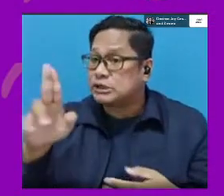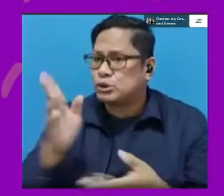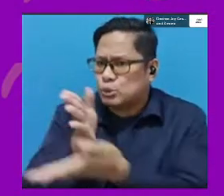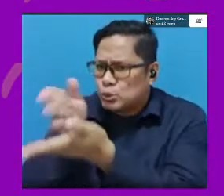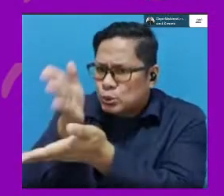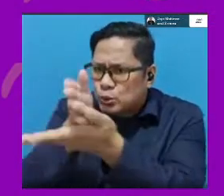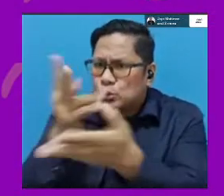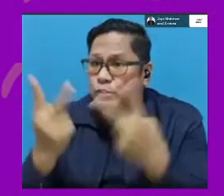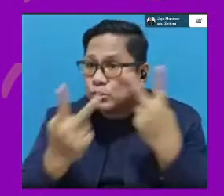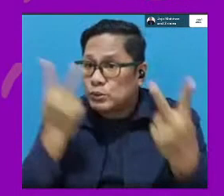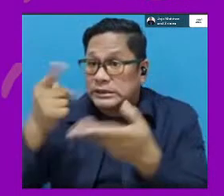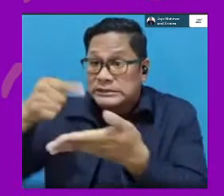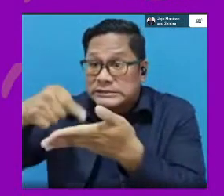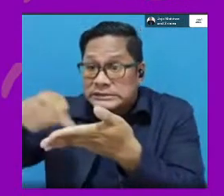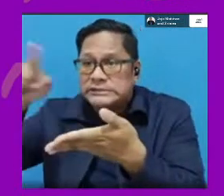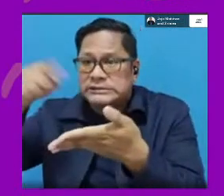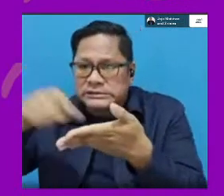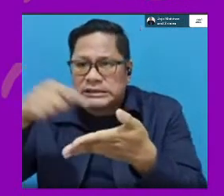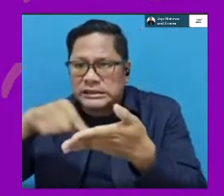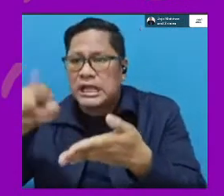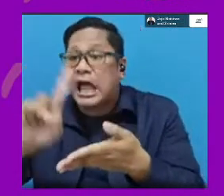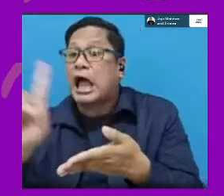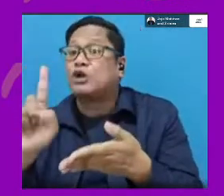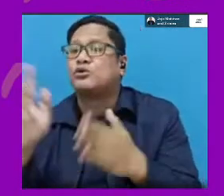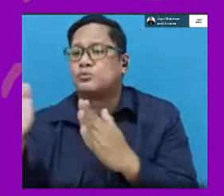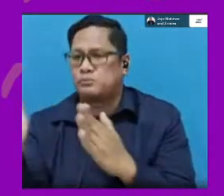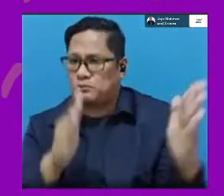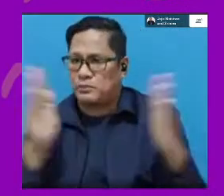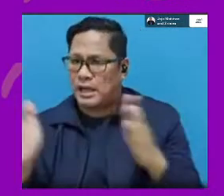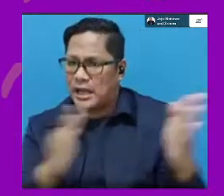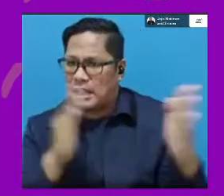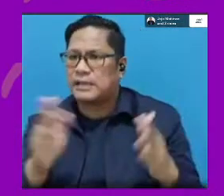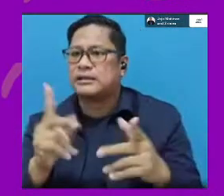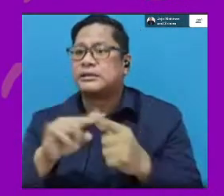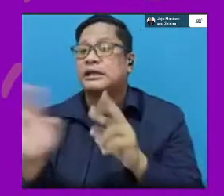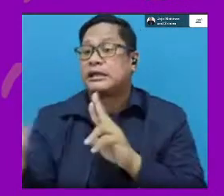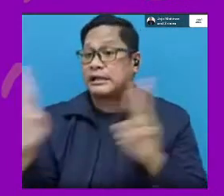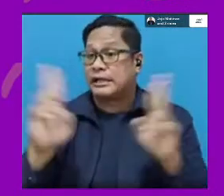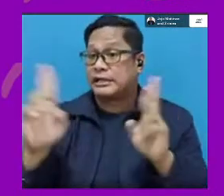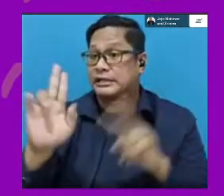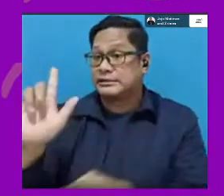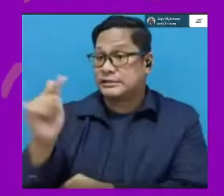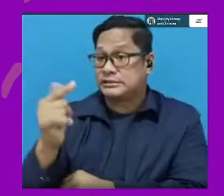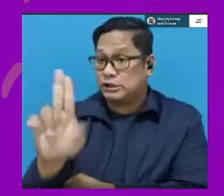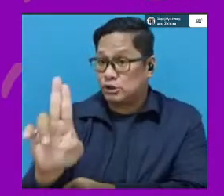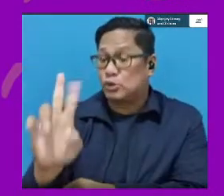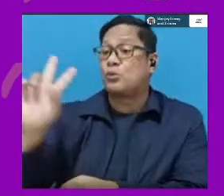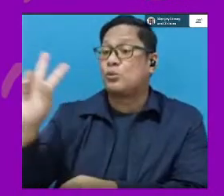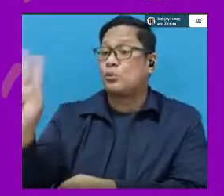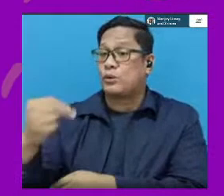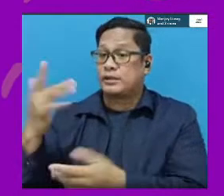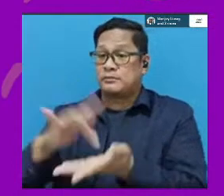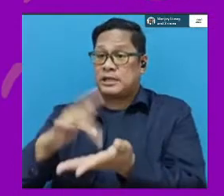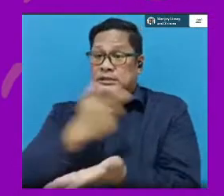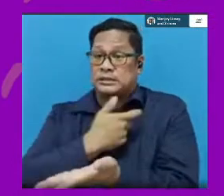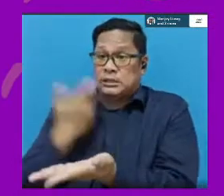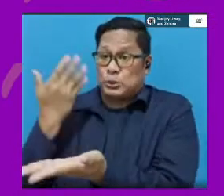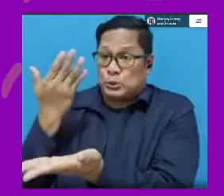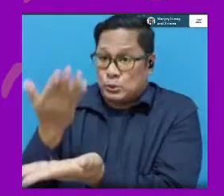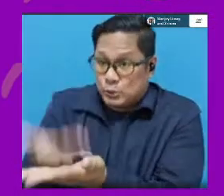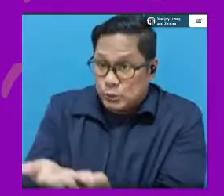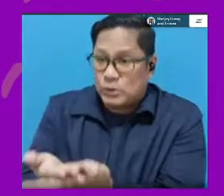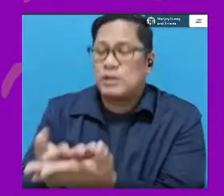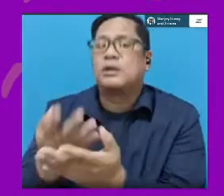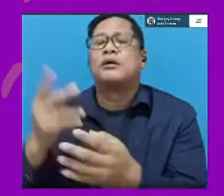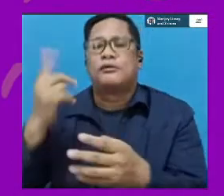check their micro plans, the readiness of the LGU with the arrival of the vaccines in terms of